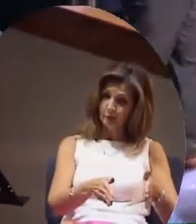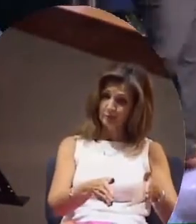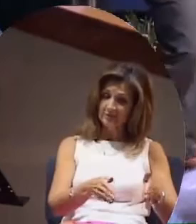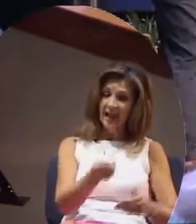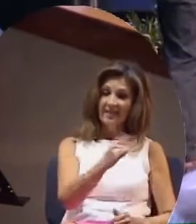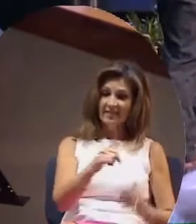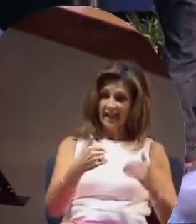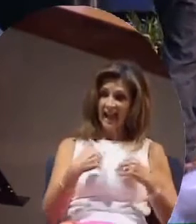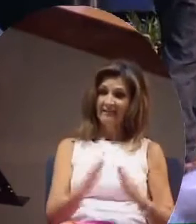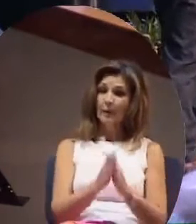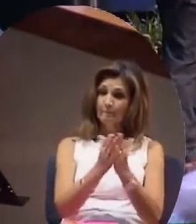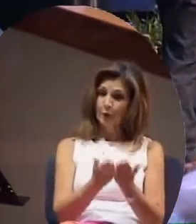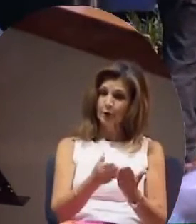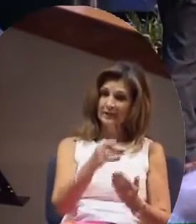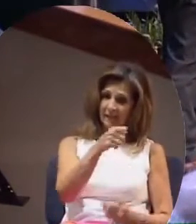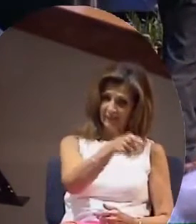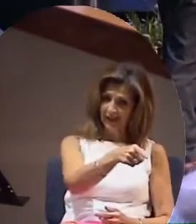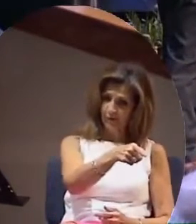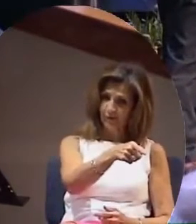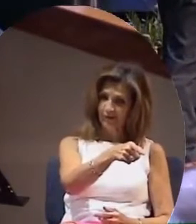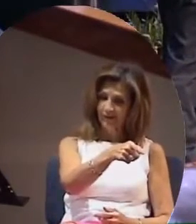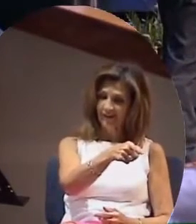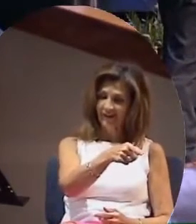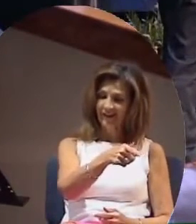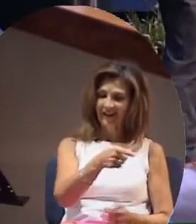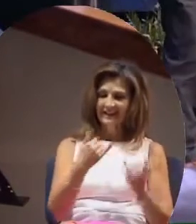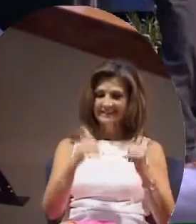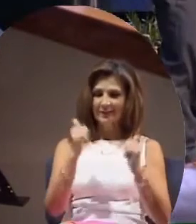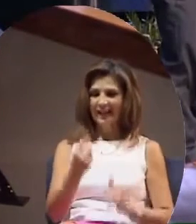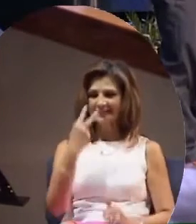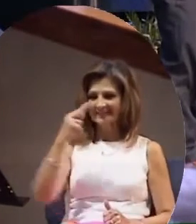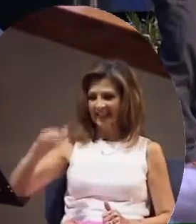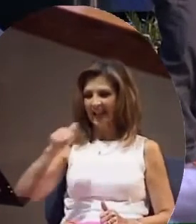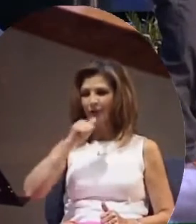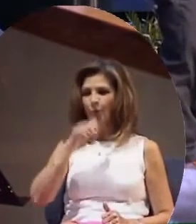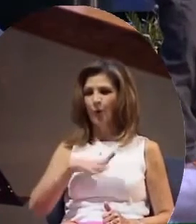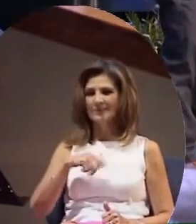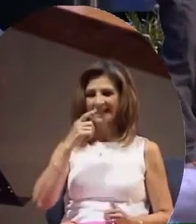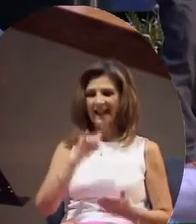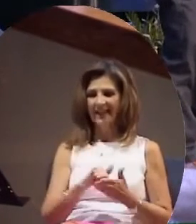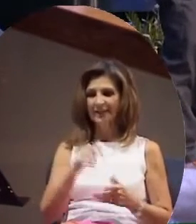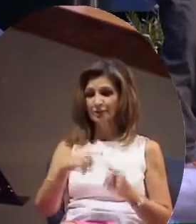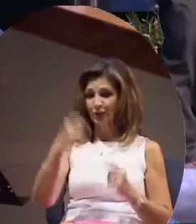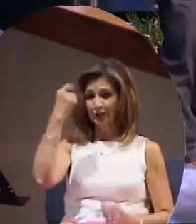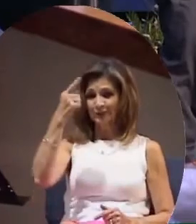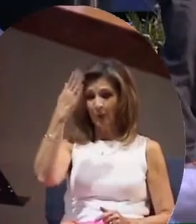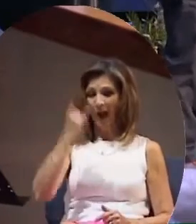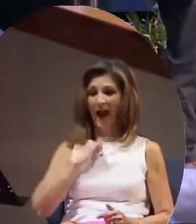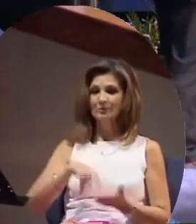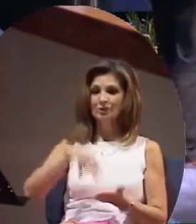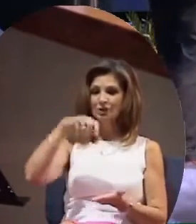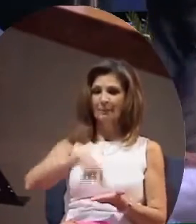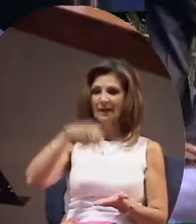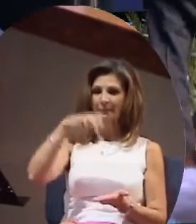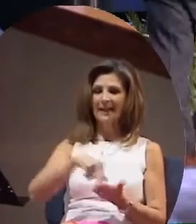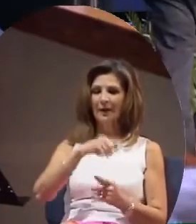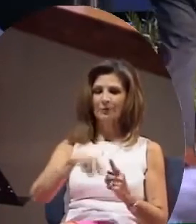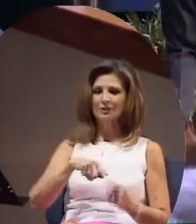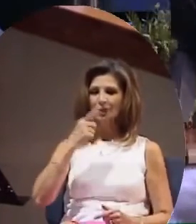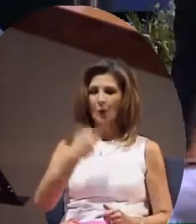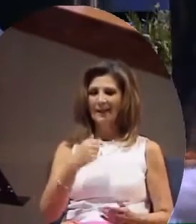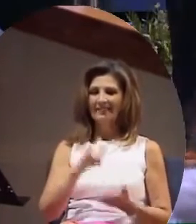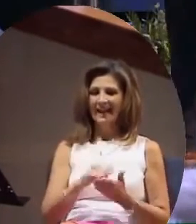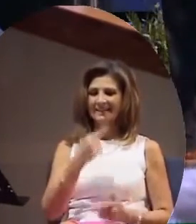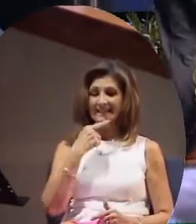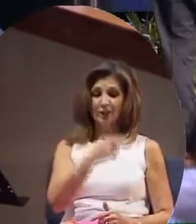said, they've got a book down there. I still see that little woman saying that. She couldn't understand why I was jumping up and down when she told me that. She